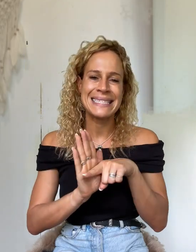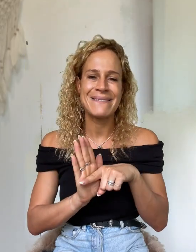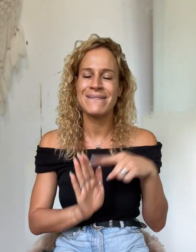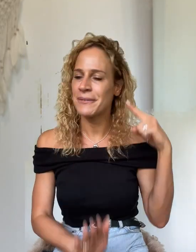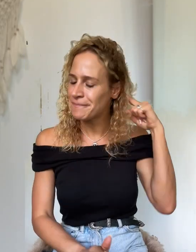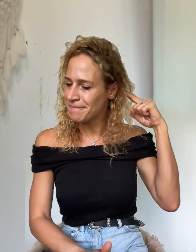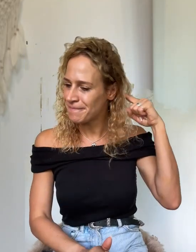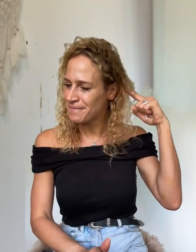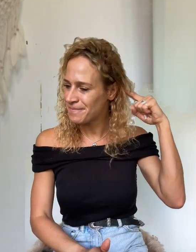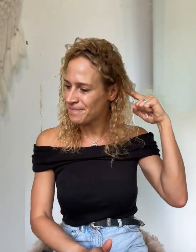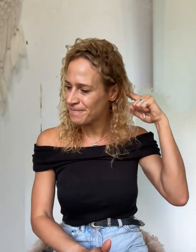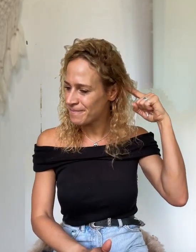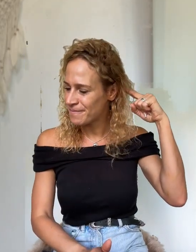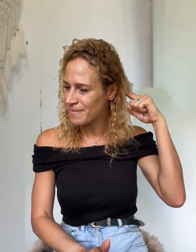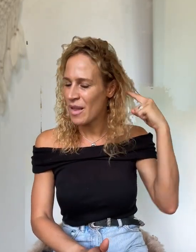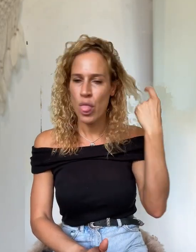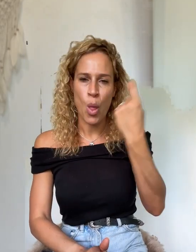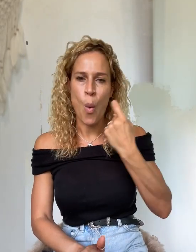kind of bad,